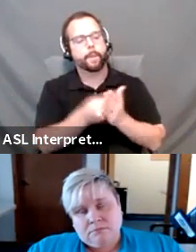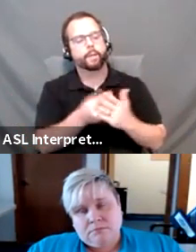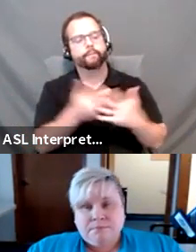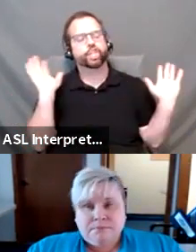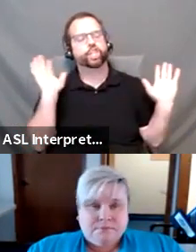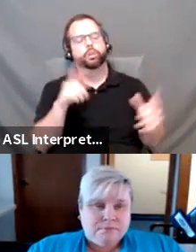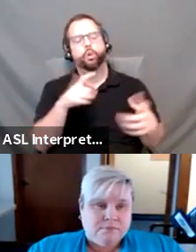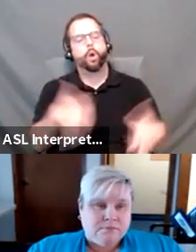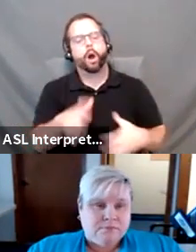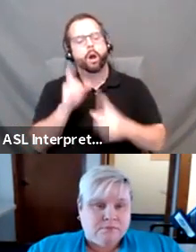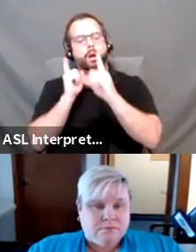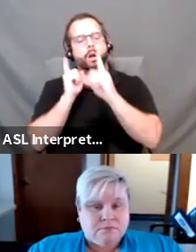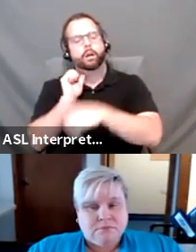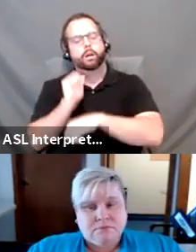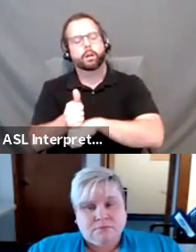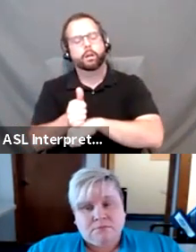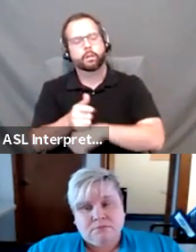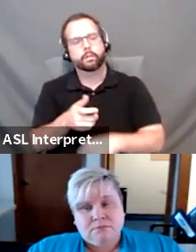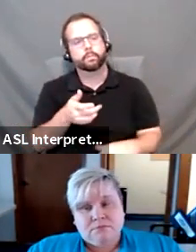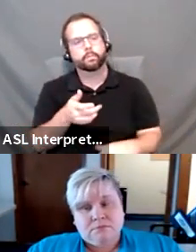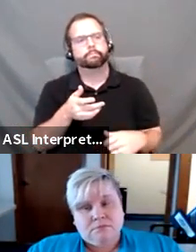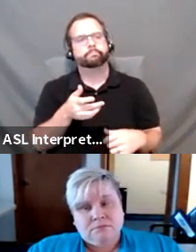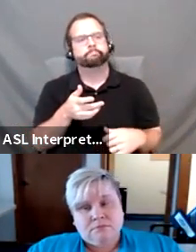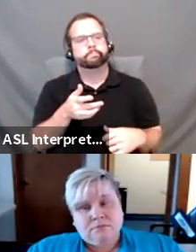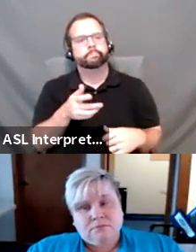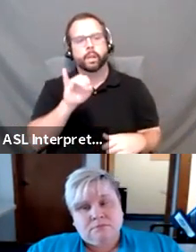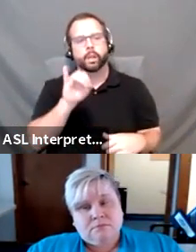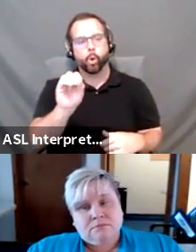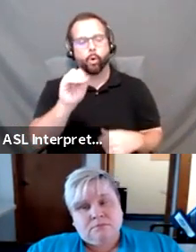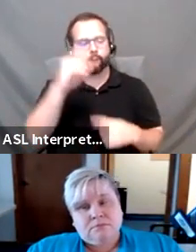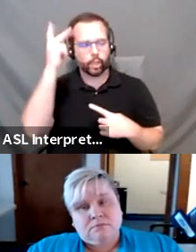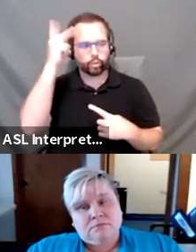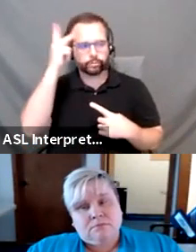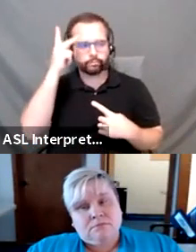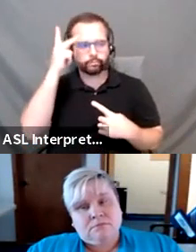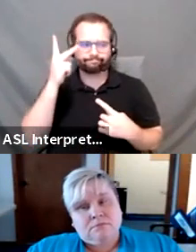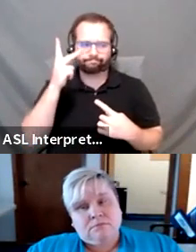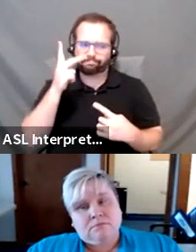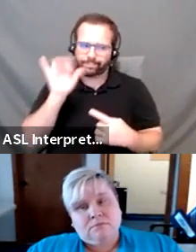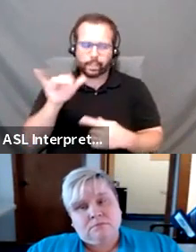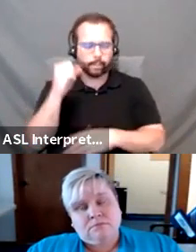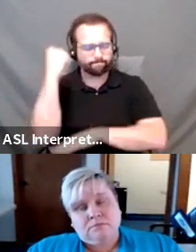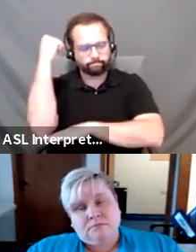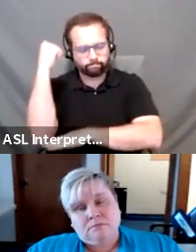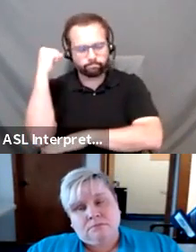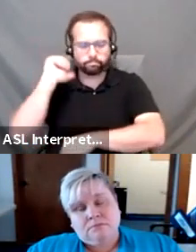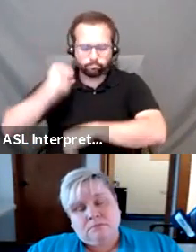There's a reason that Centers for Independent Living don't do services generally. because